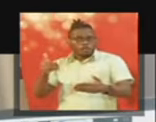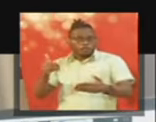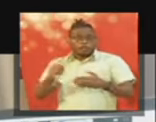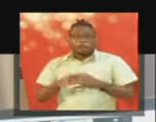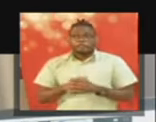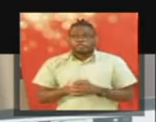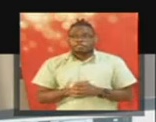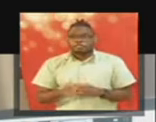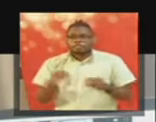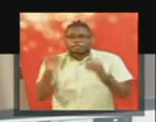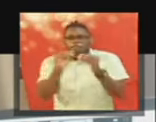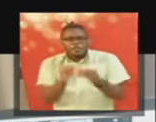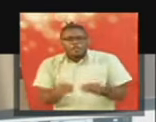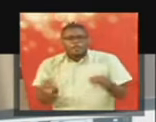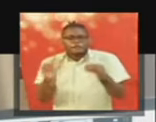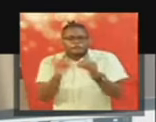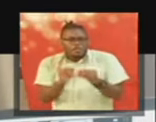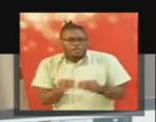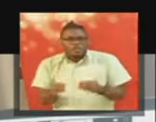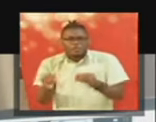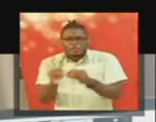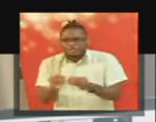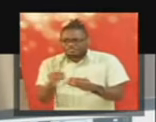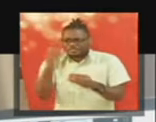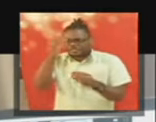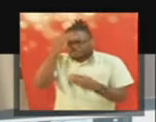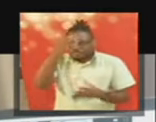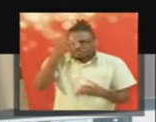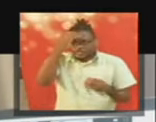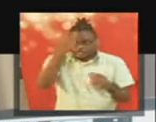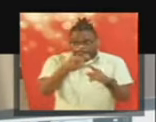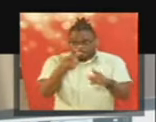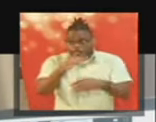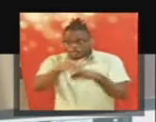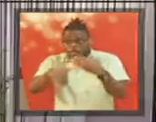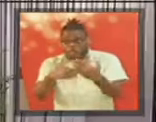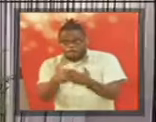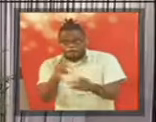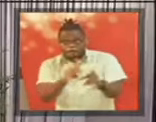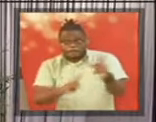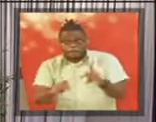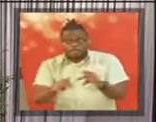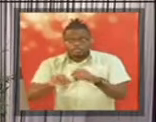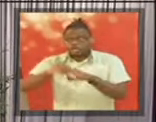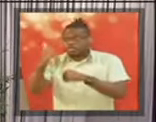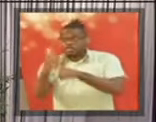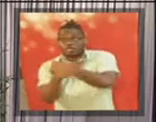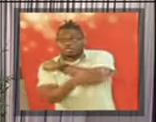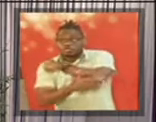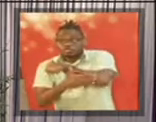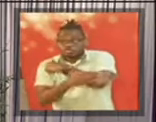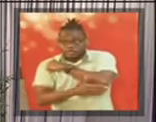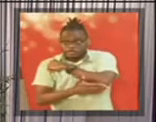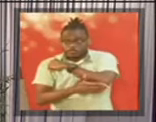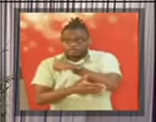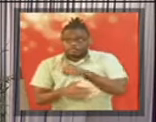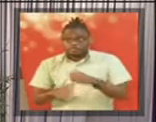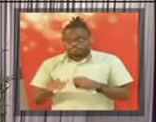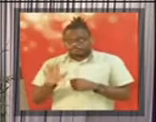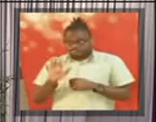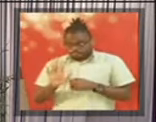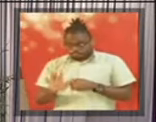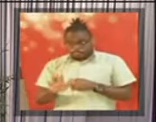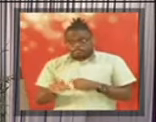more targeted approach towards treatment for the disease. Thank you. Okay, so in terms of the comorbidities question, yes, we